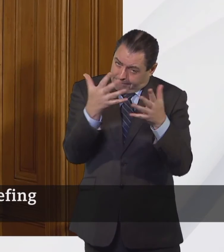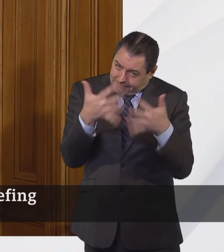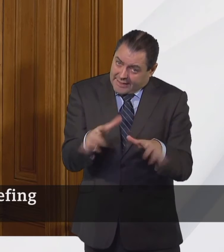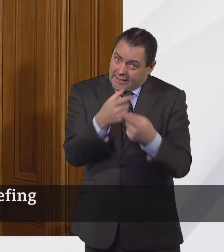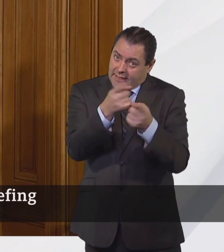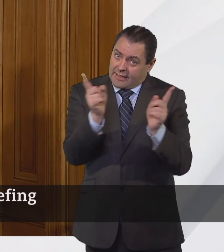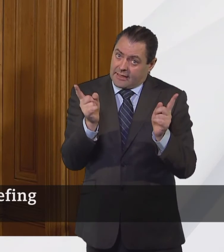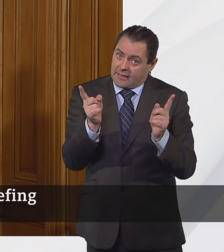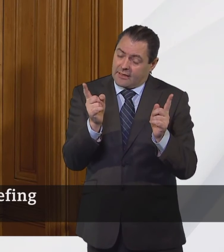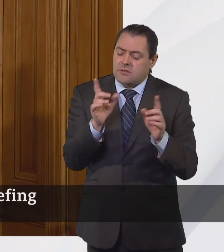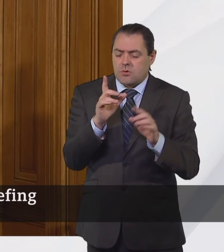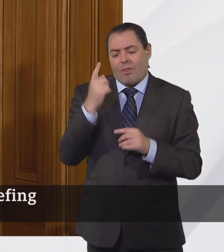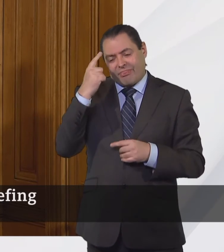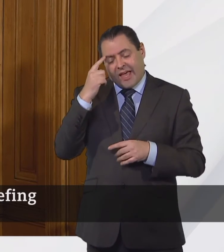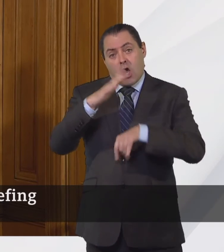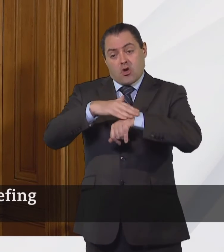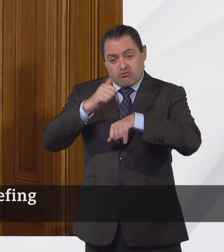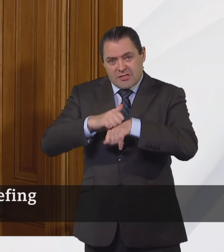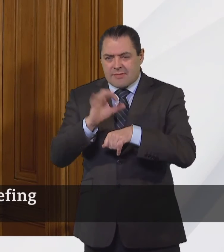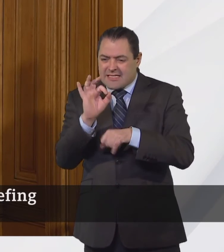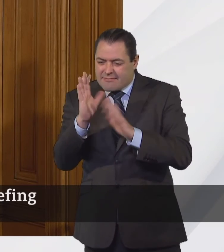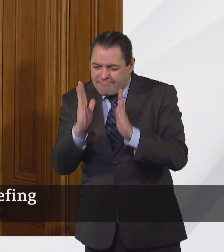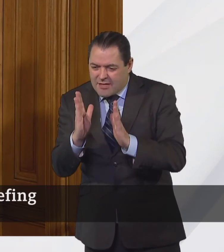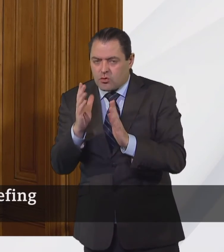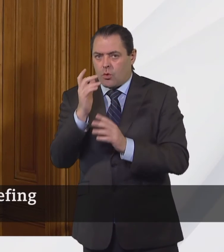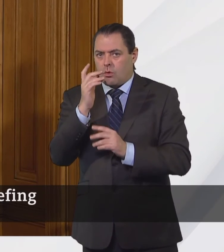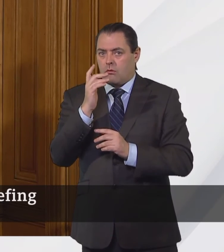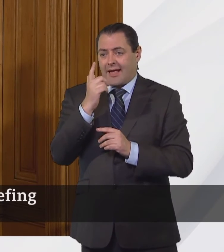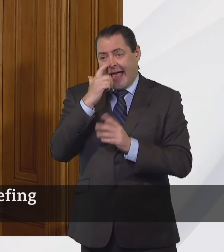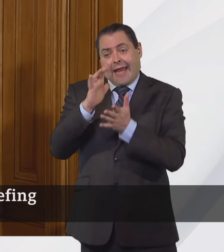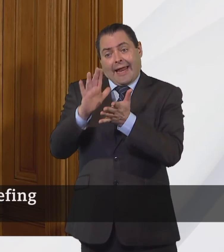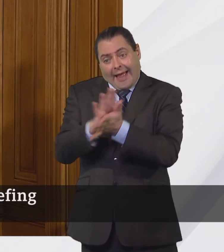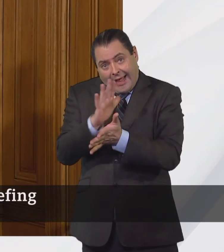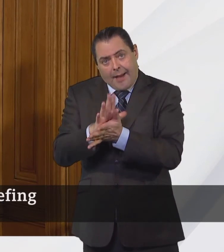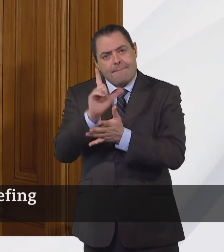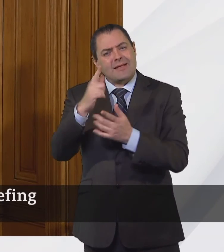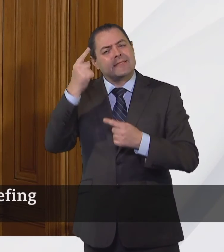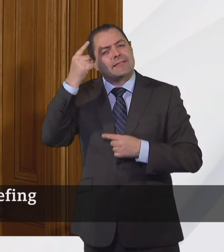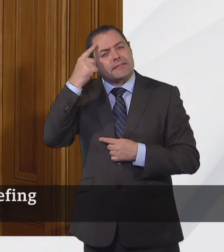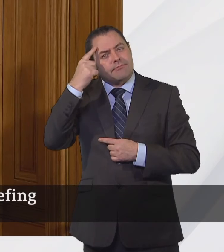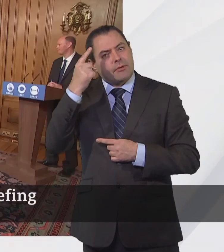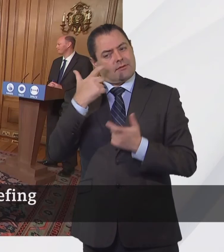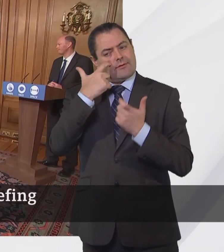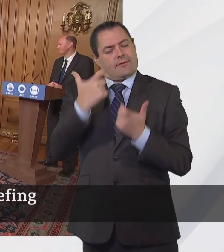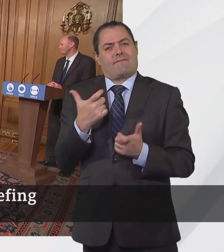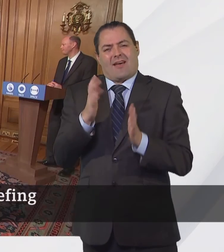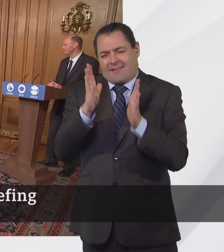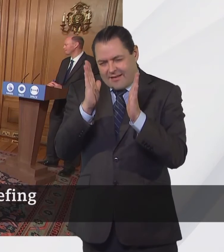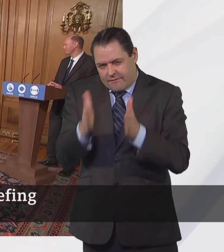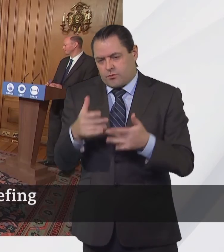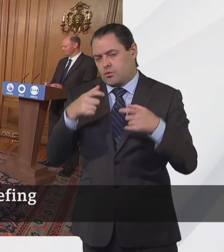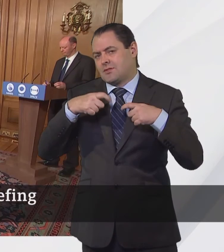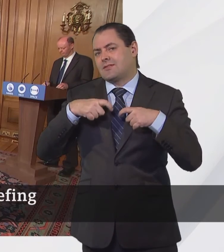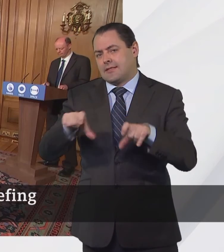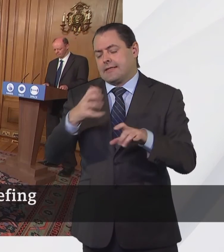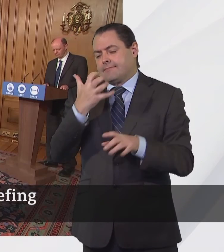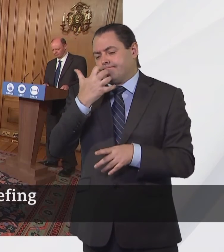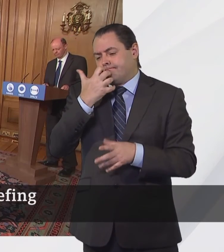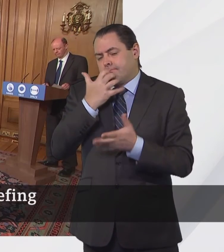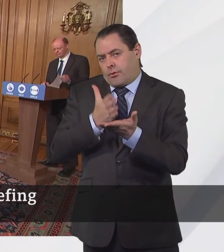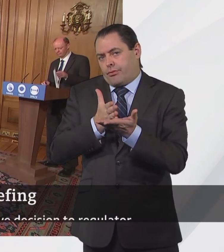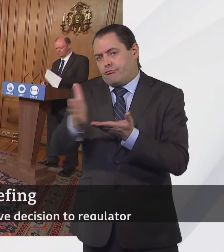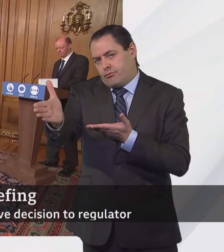enjoy yourself. It just means you've got to take these sensible precautions that I think most people really do understand. Brill, thank you very much.